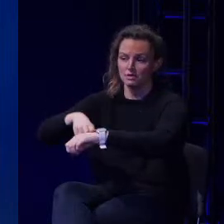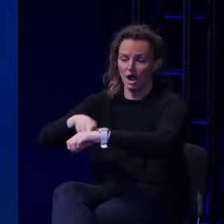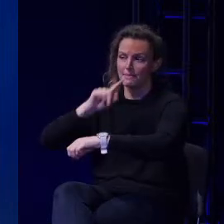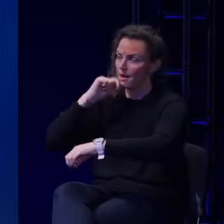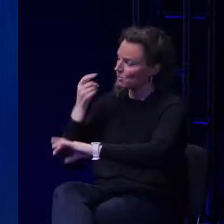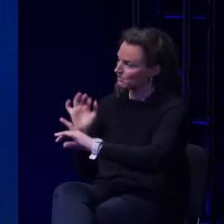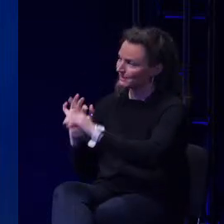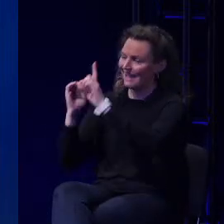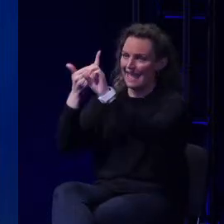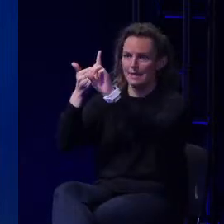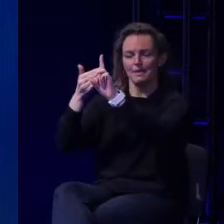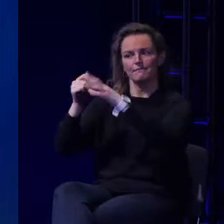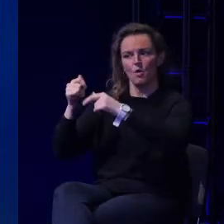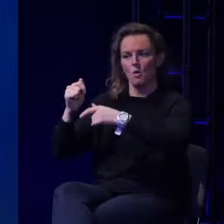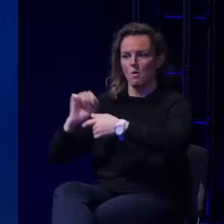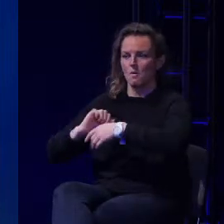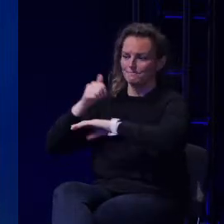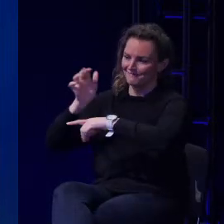and I'm going to be.